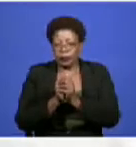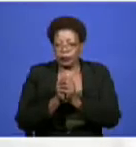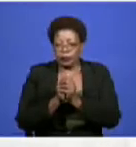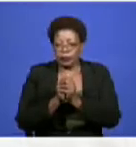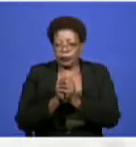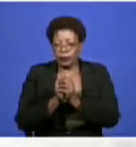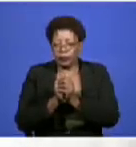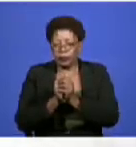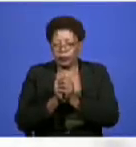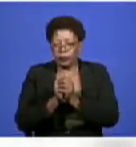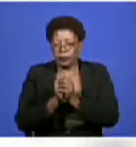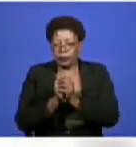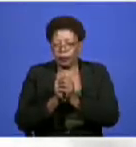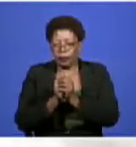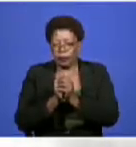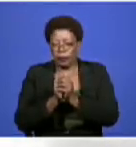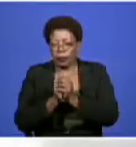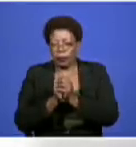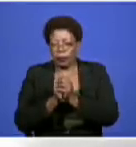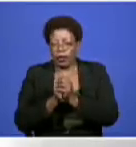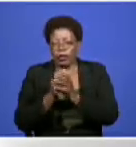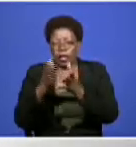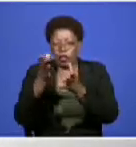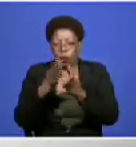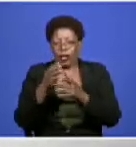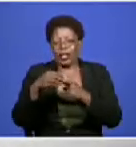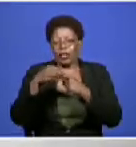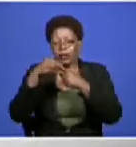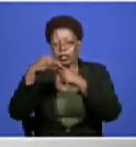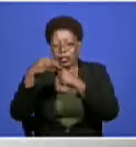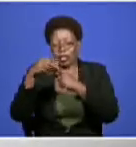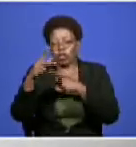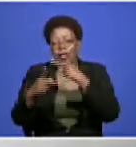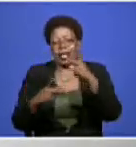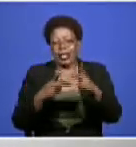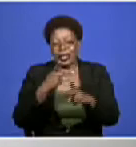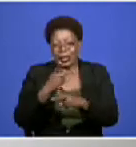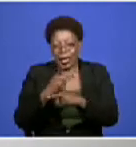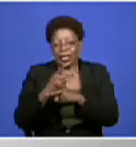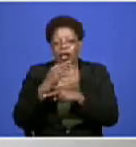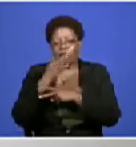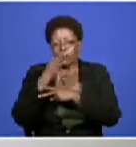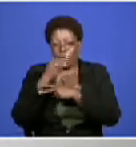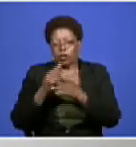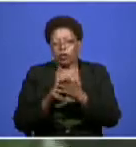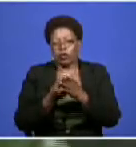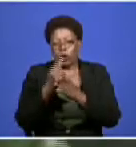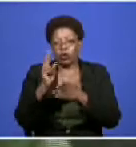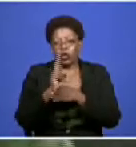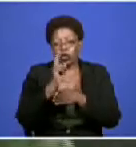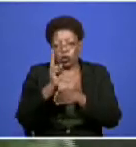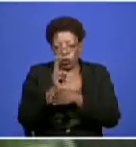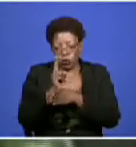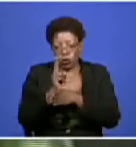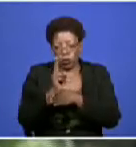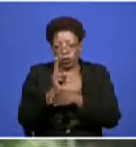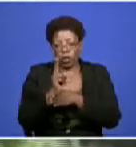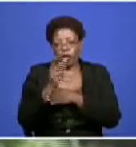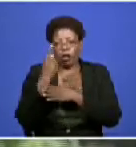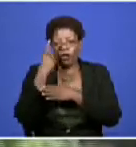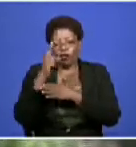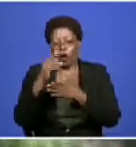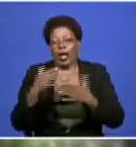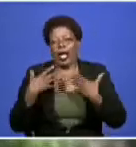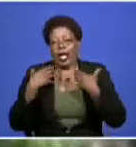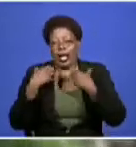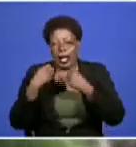certain islands are used strictly for growth of that type of plant, as opposed to those that will be used for medical use. The commission will next conduct